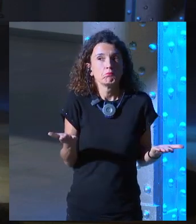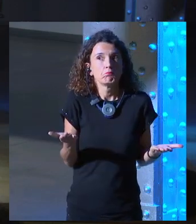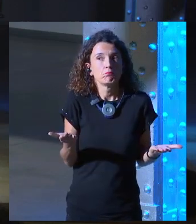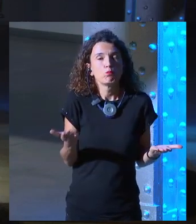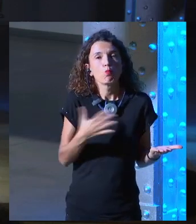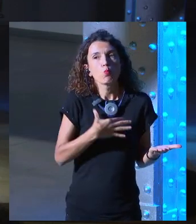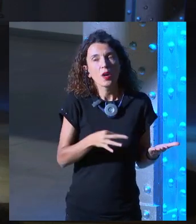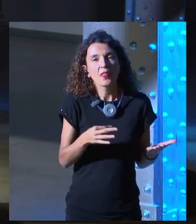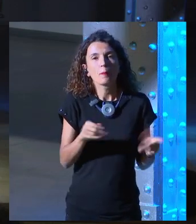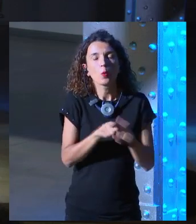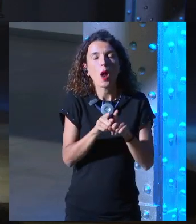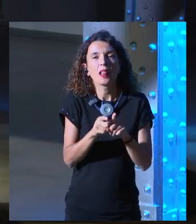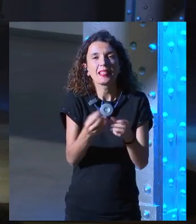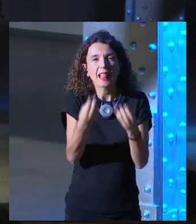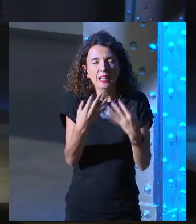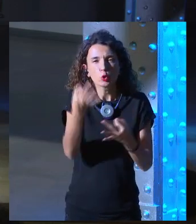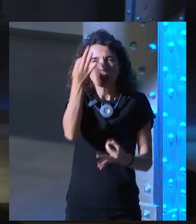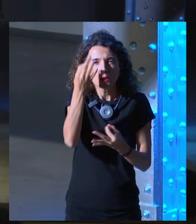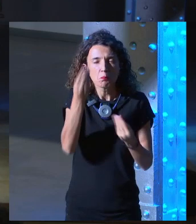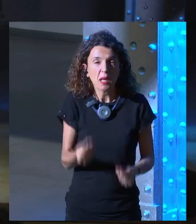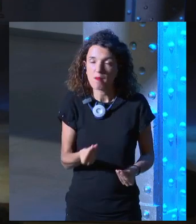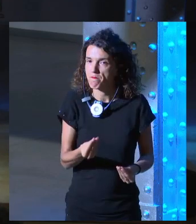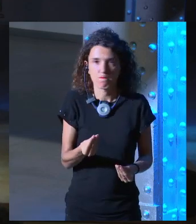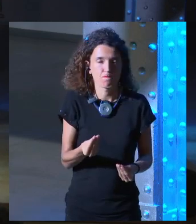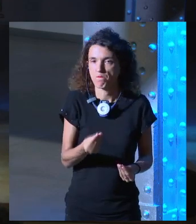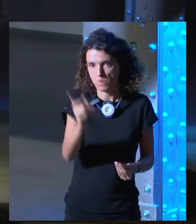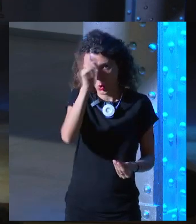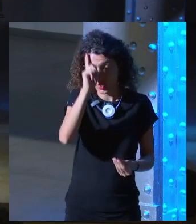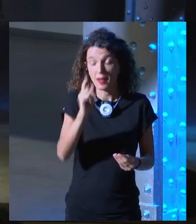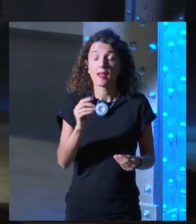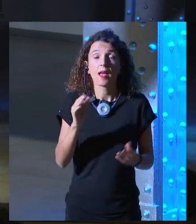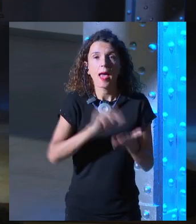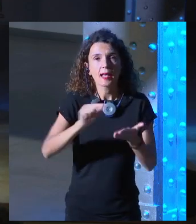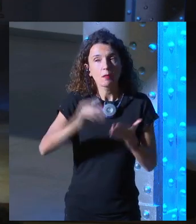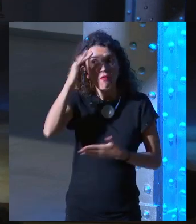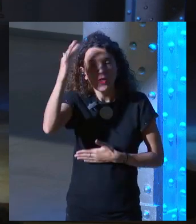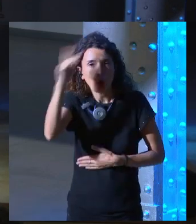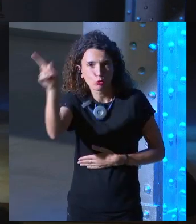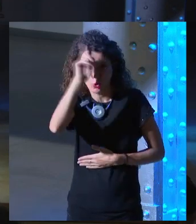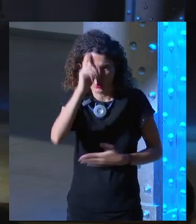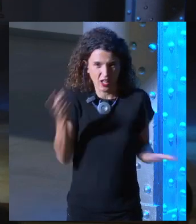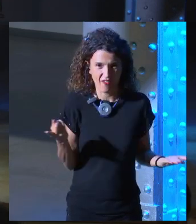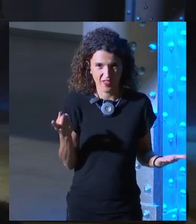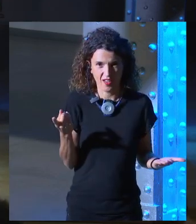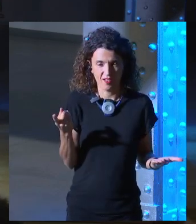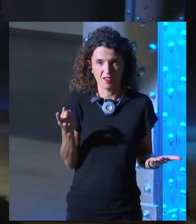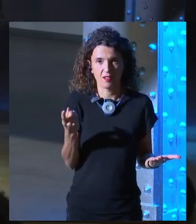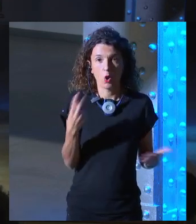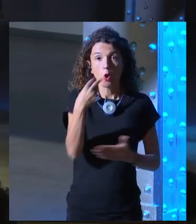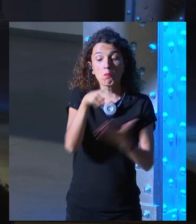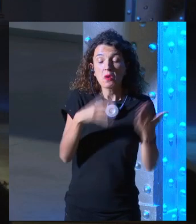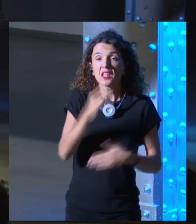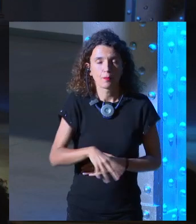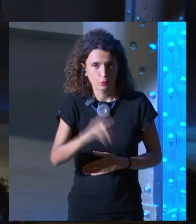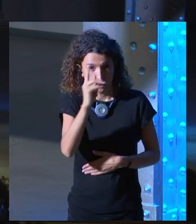That's its own thing. But writing the fiction, no, you just don't know. And also, I'll be dead, won't I? And then I'll have